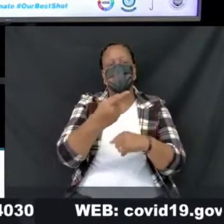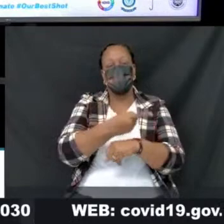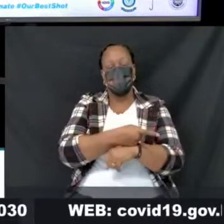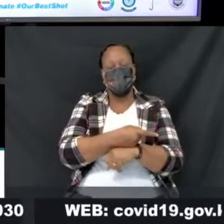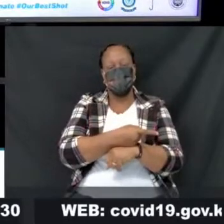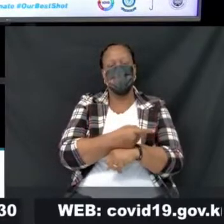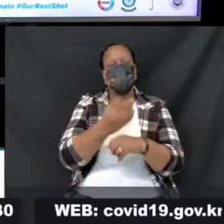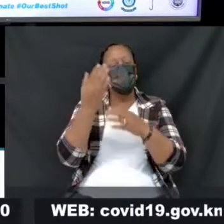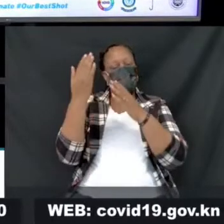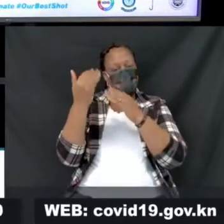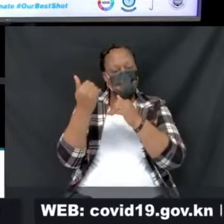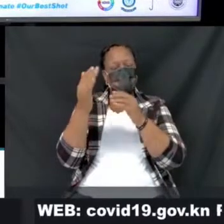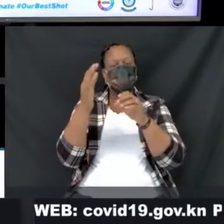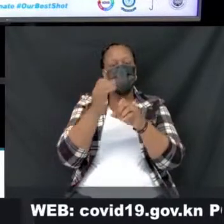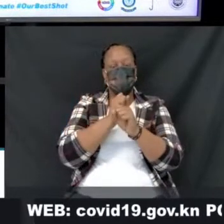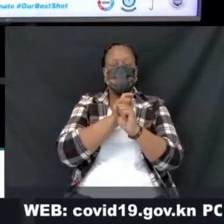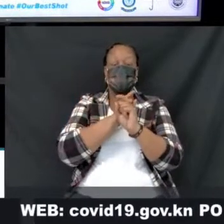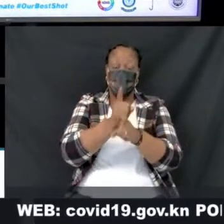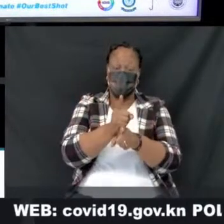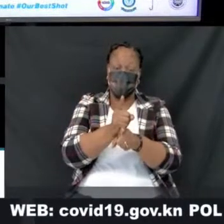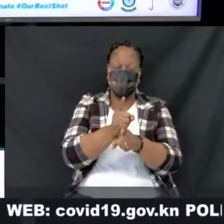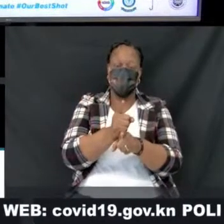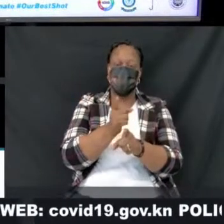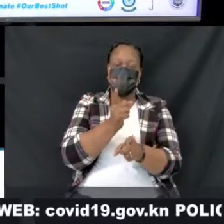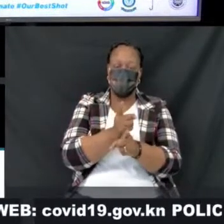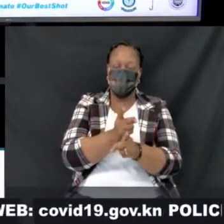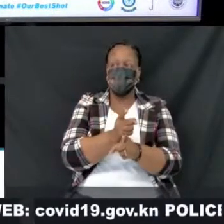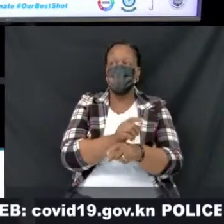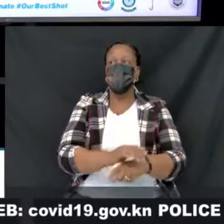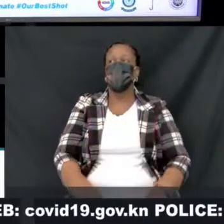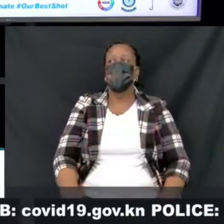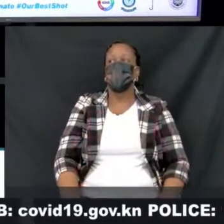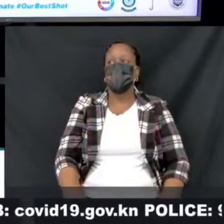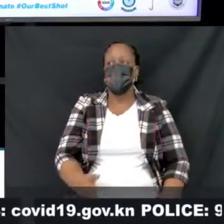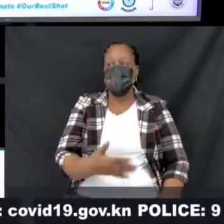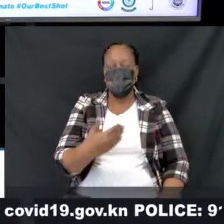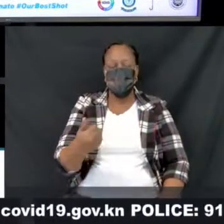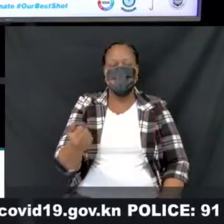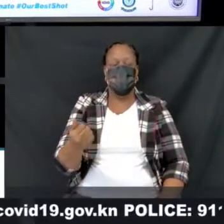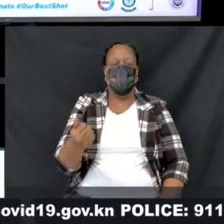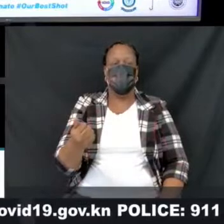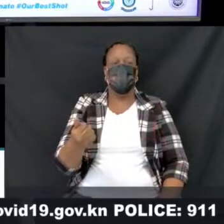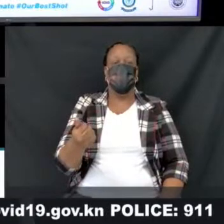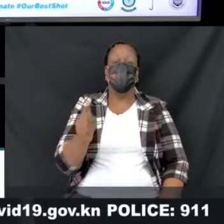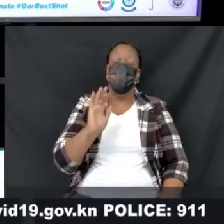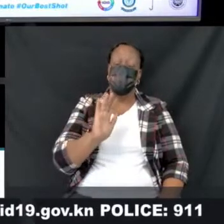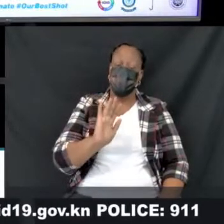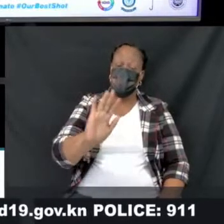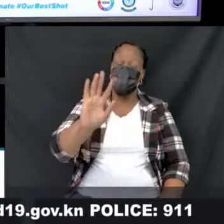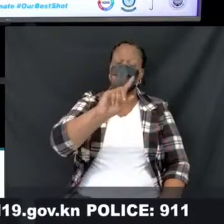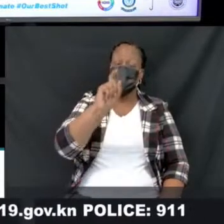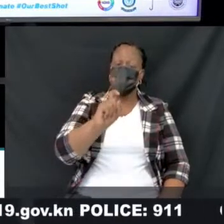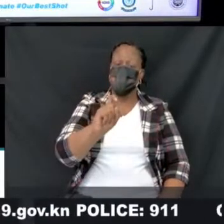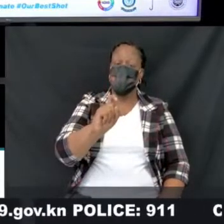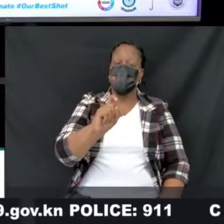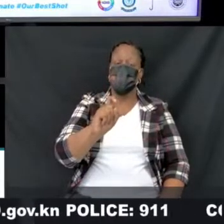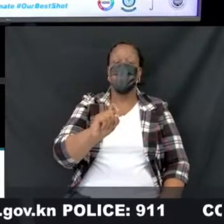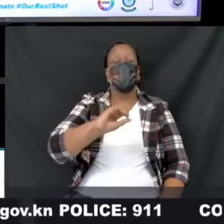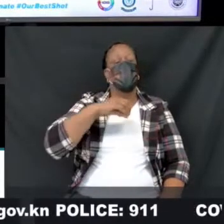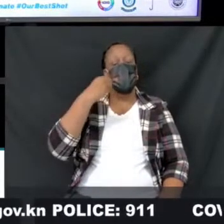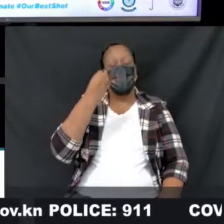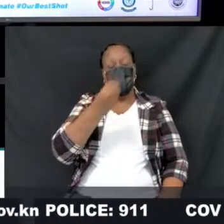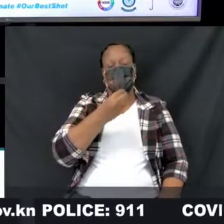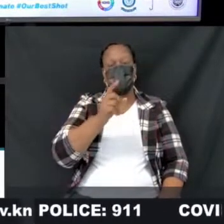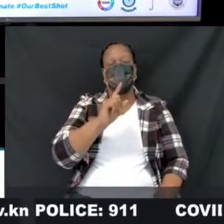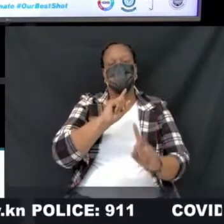were adequately answered. Of course, your questions and our response, this is all a part of the management